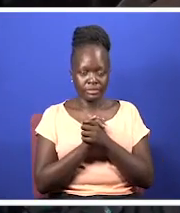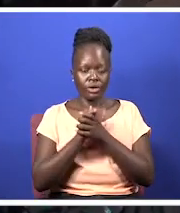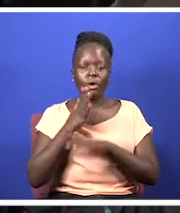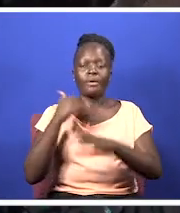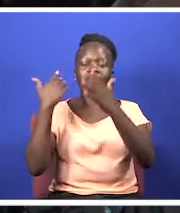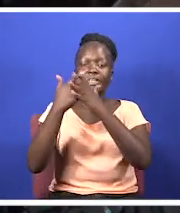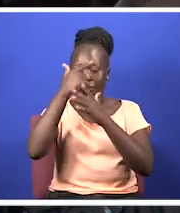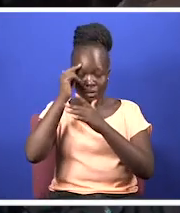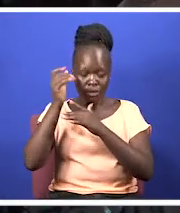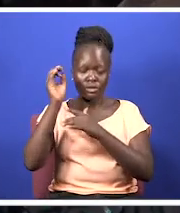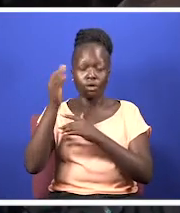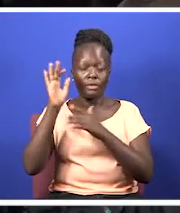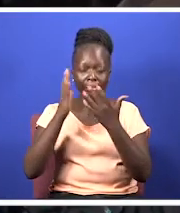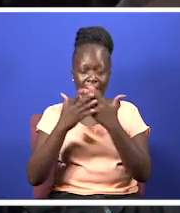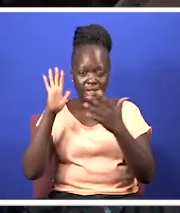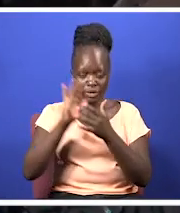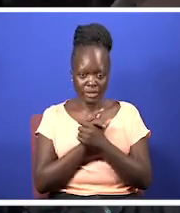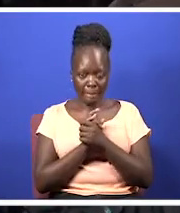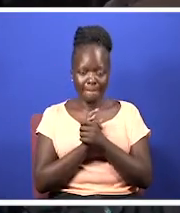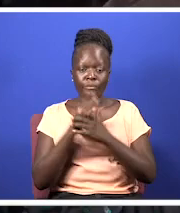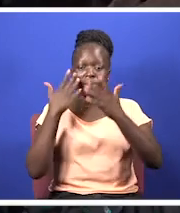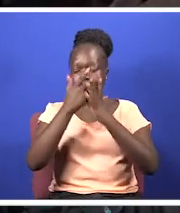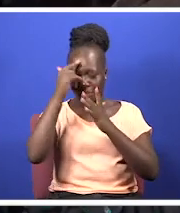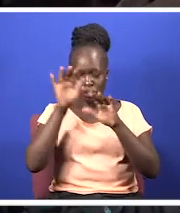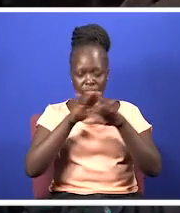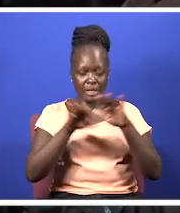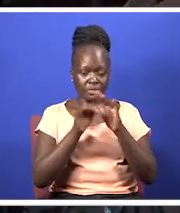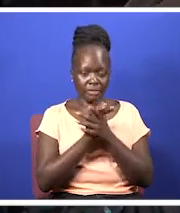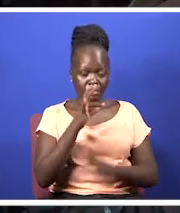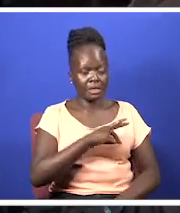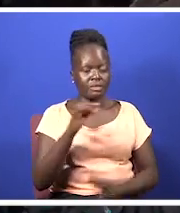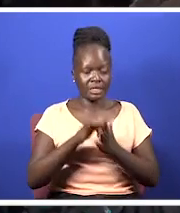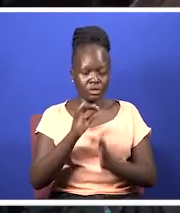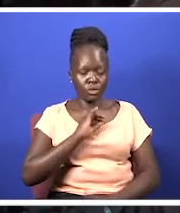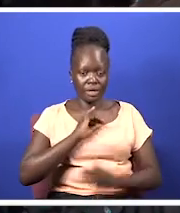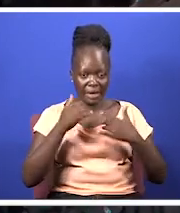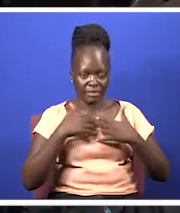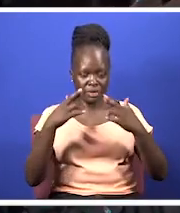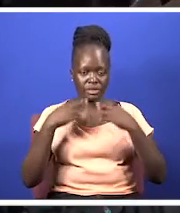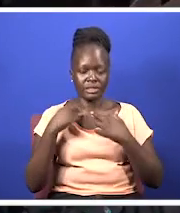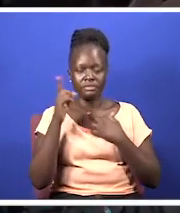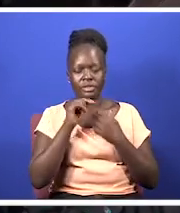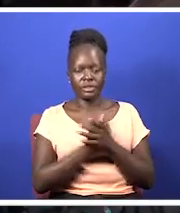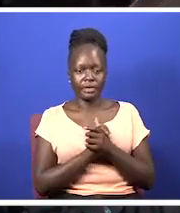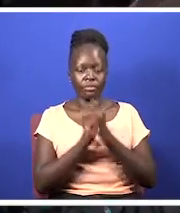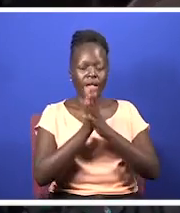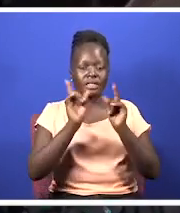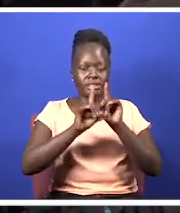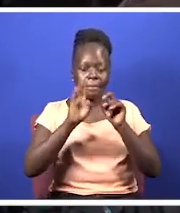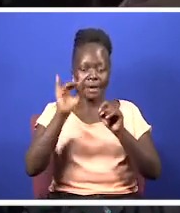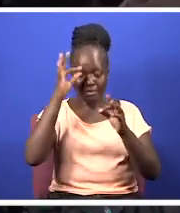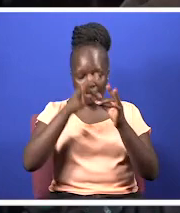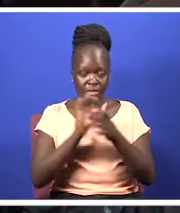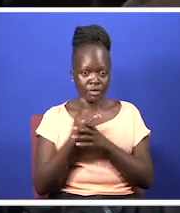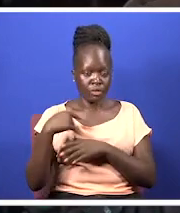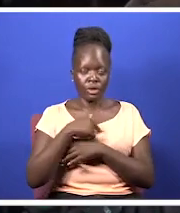to thank you because of your blood. We want to thank you because of every benefit that is ours to receive, O God. And so by faith,